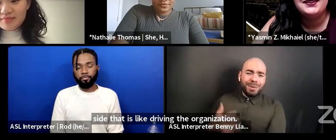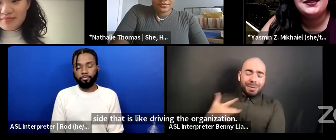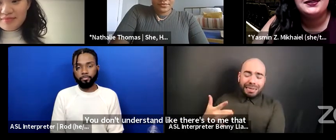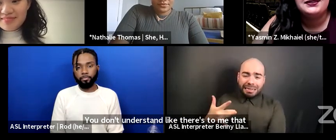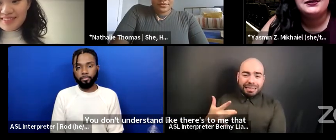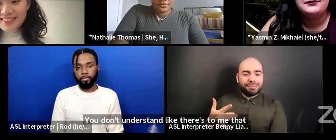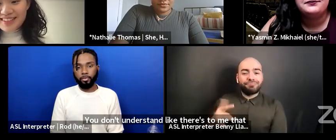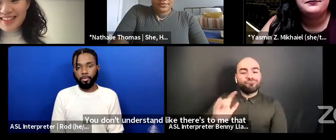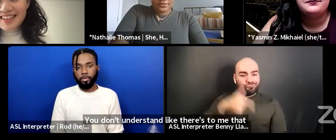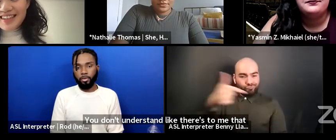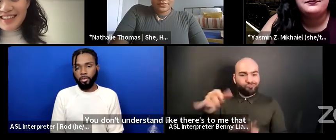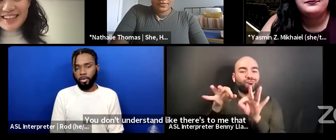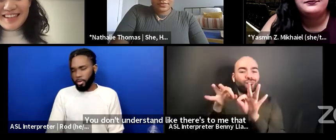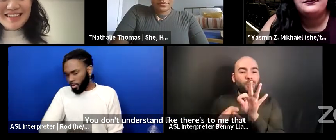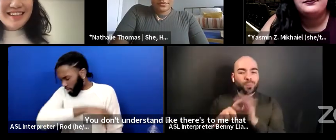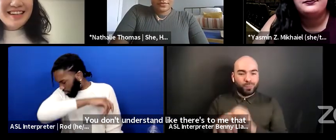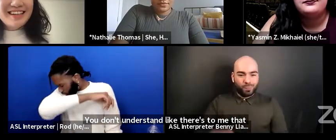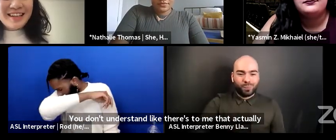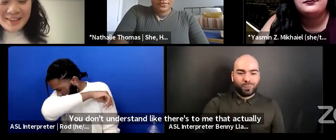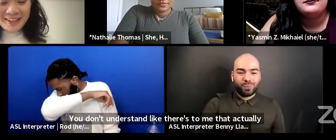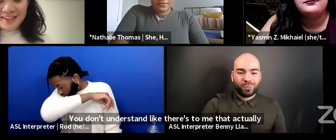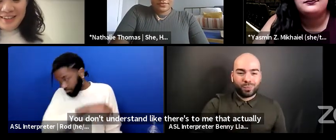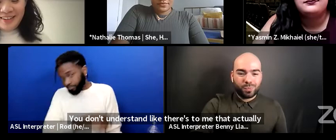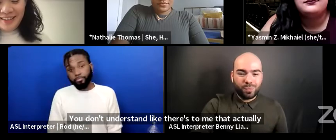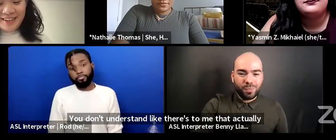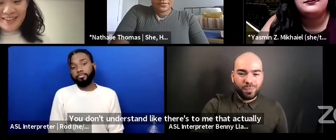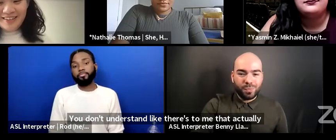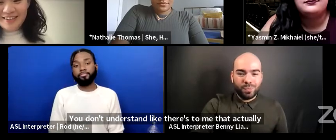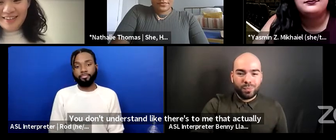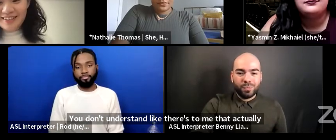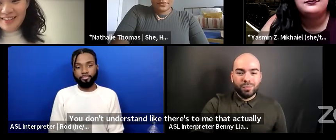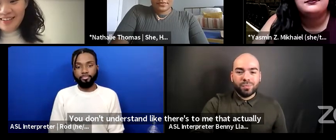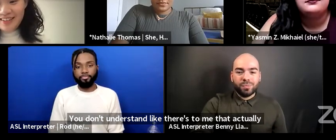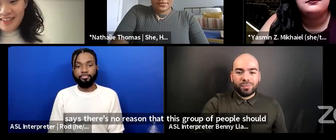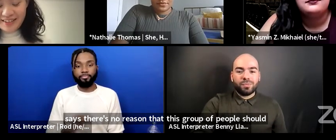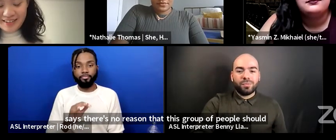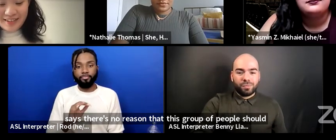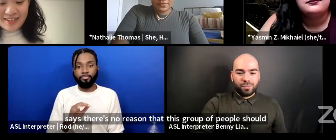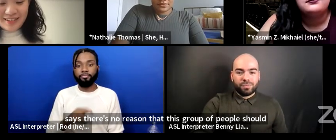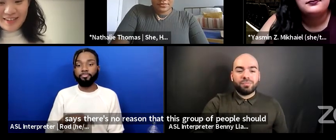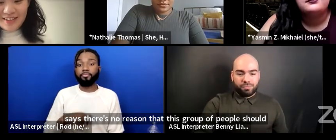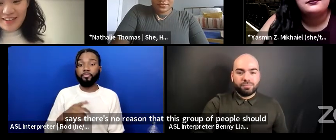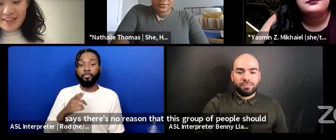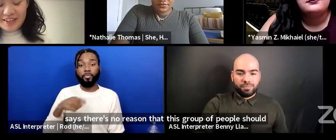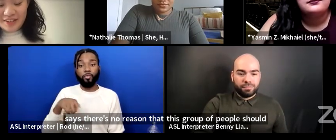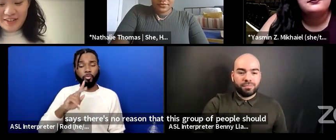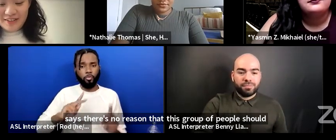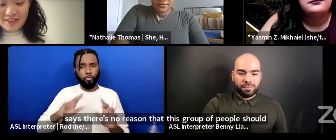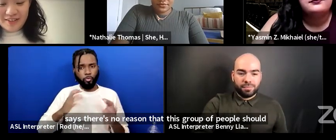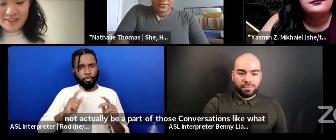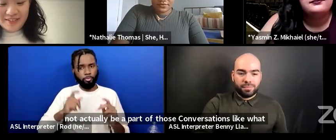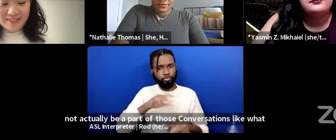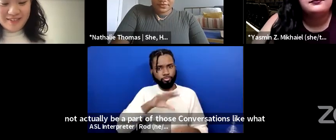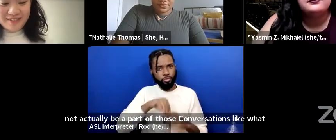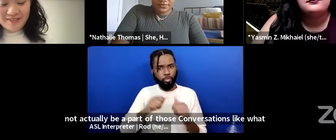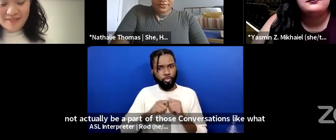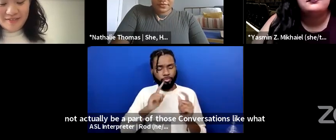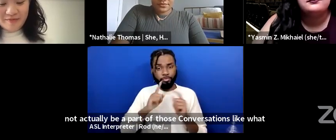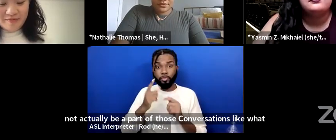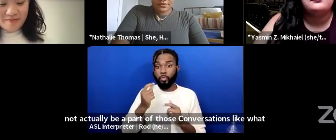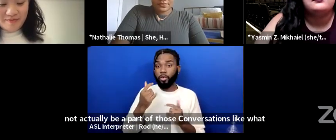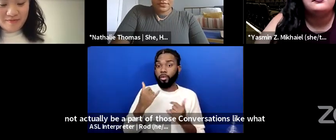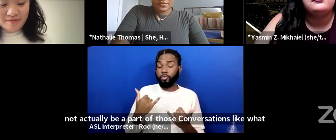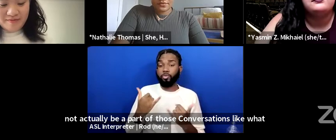that actually says there's no reason that this group of people should not actually be a part of those conversations. I feel like what I'm told in my current